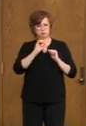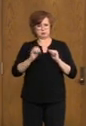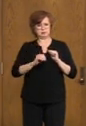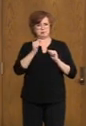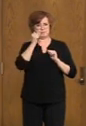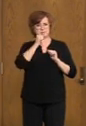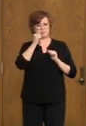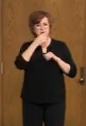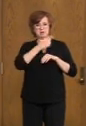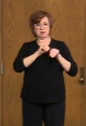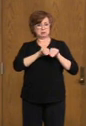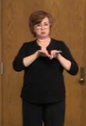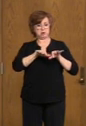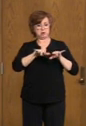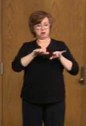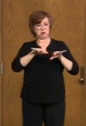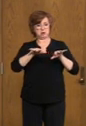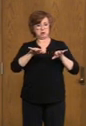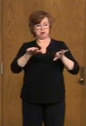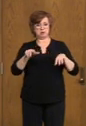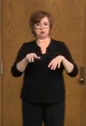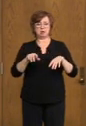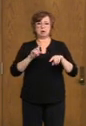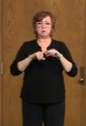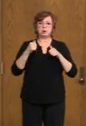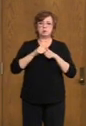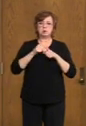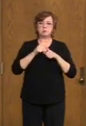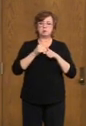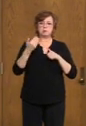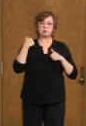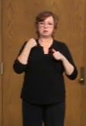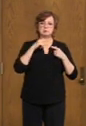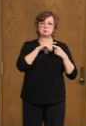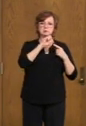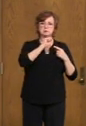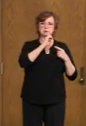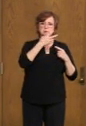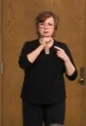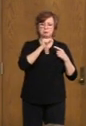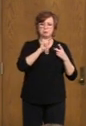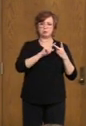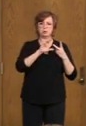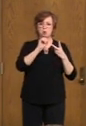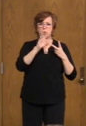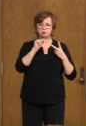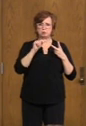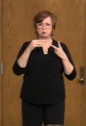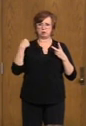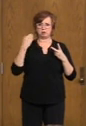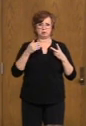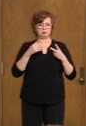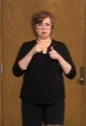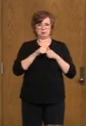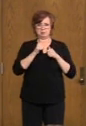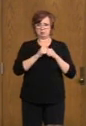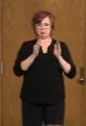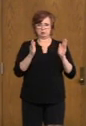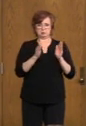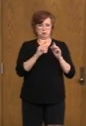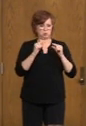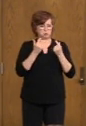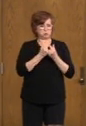in August, September, October, now you can't do because the likelihood of transmission, even in small gatherings of 30, which are allowed